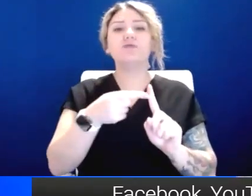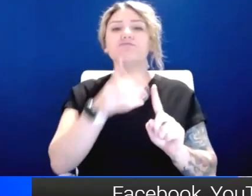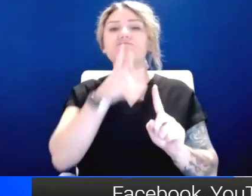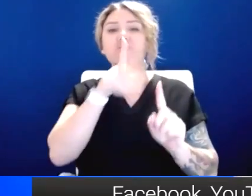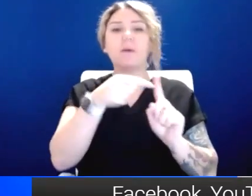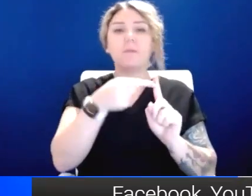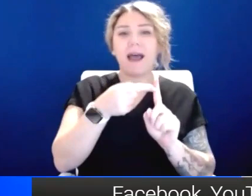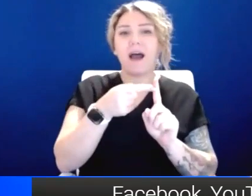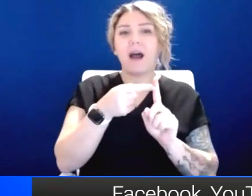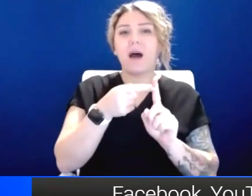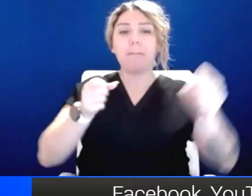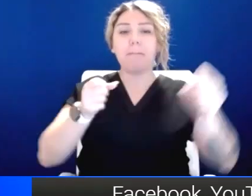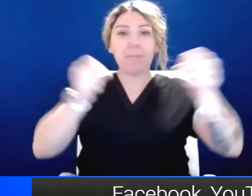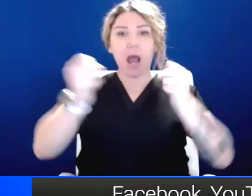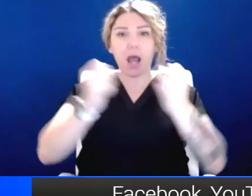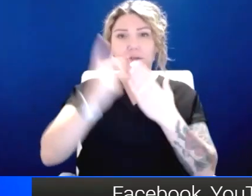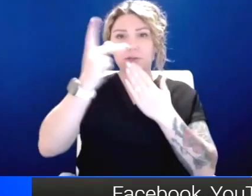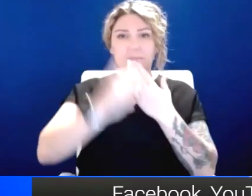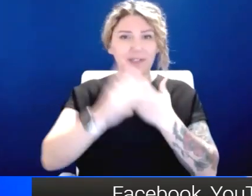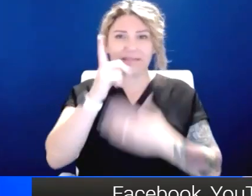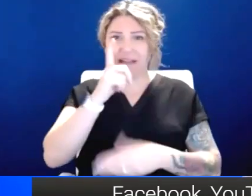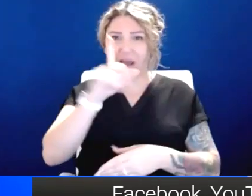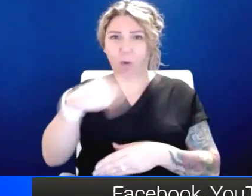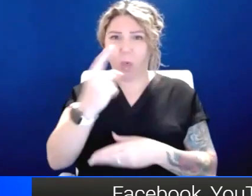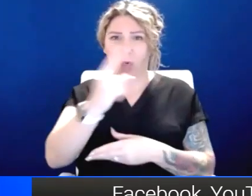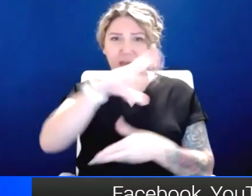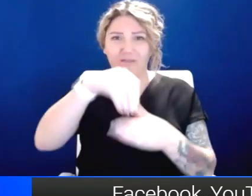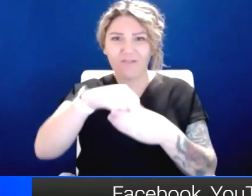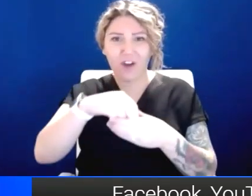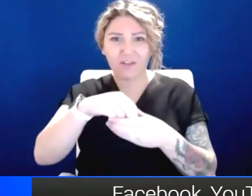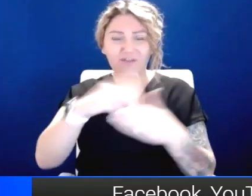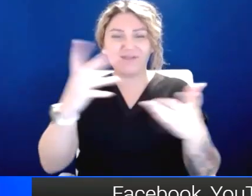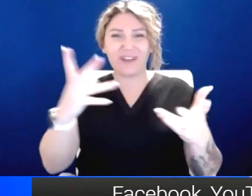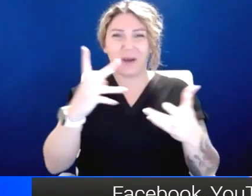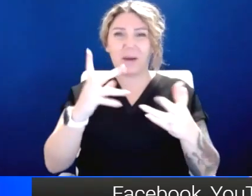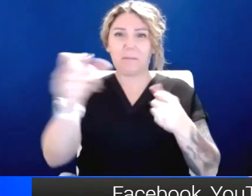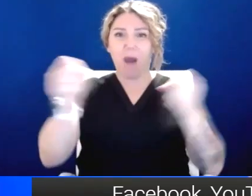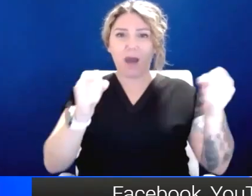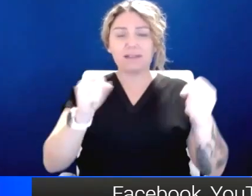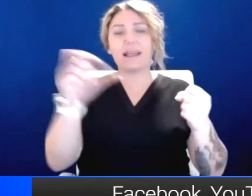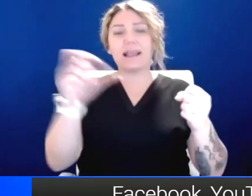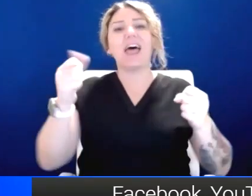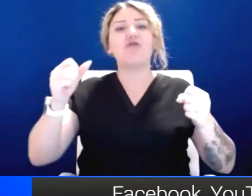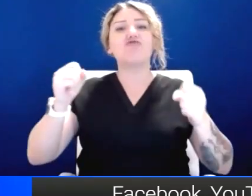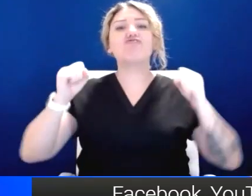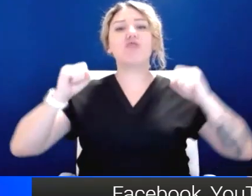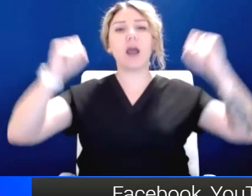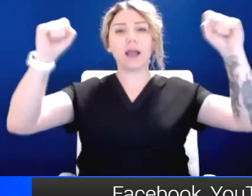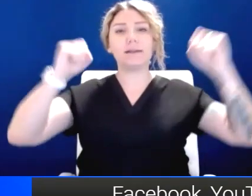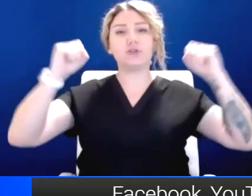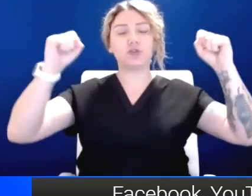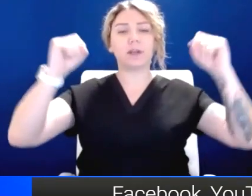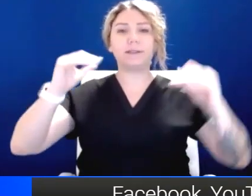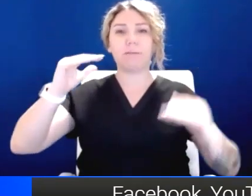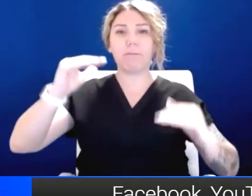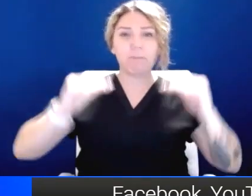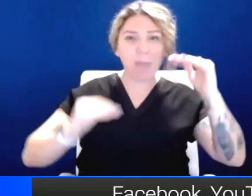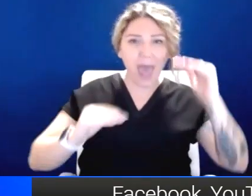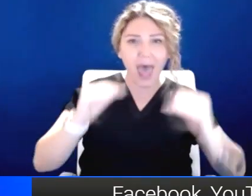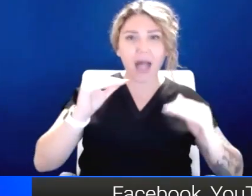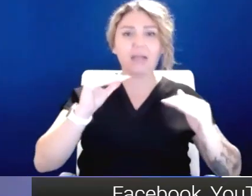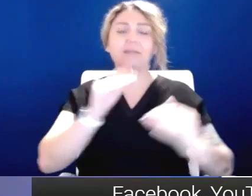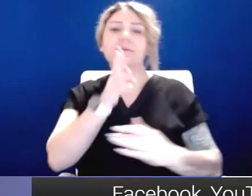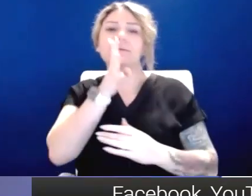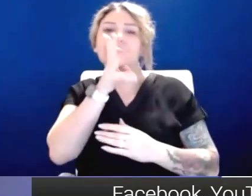it does not just involve boxing. It involves a whole bunch of exercises, which includes balance, speech, and other exercises too.